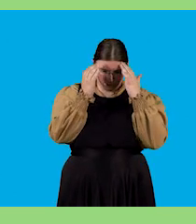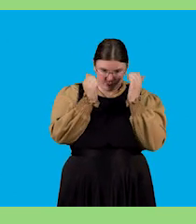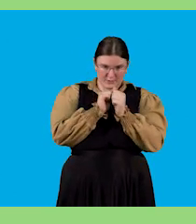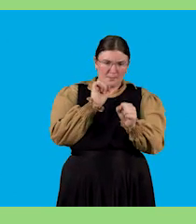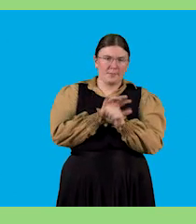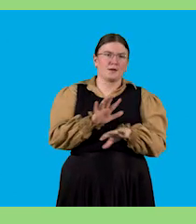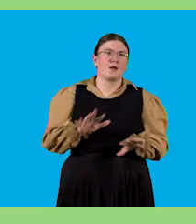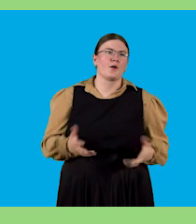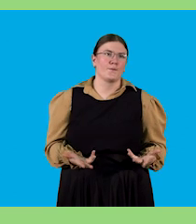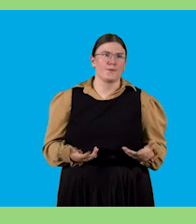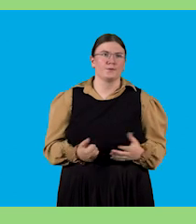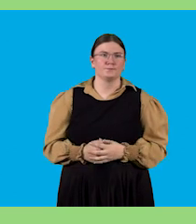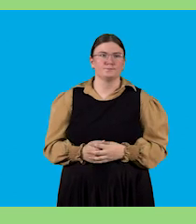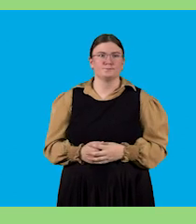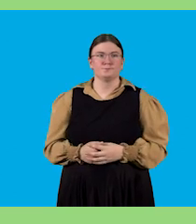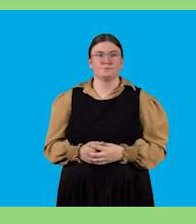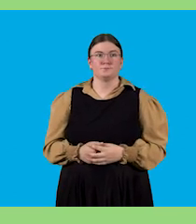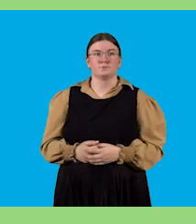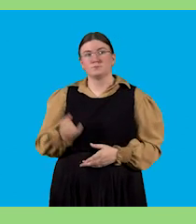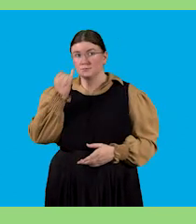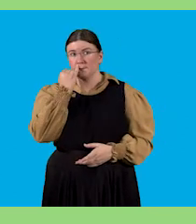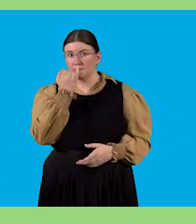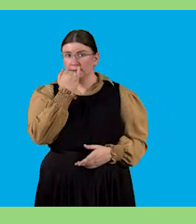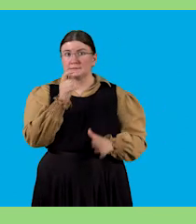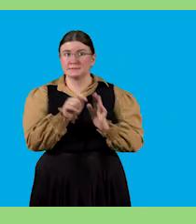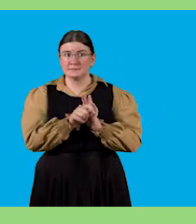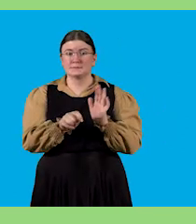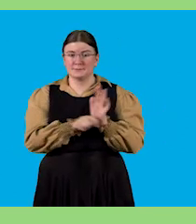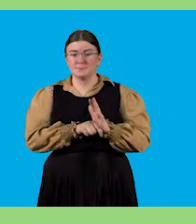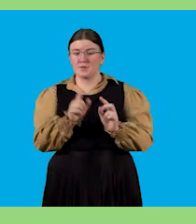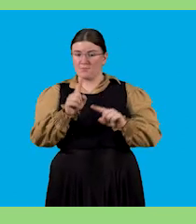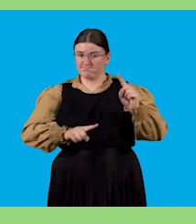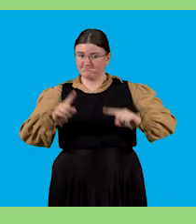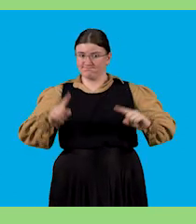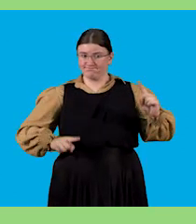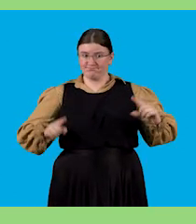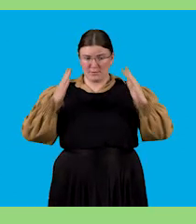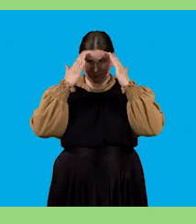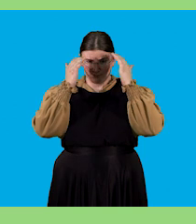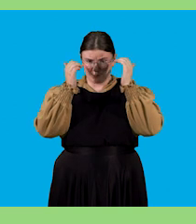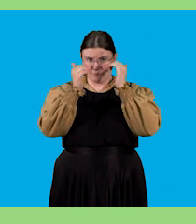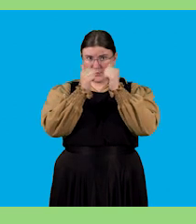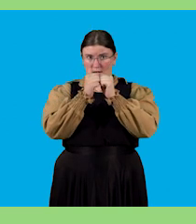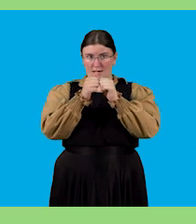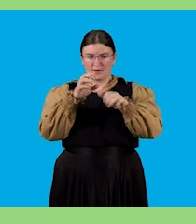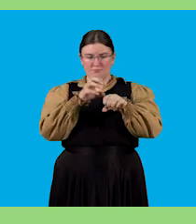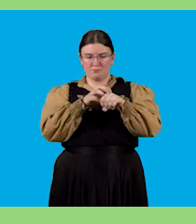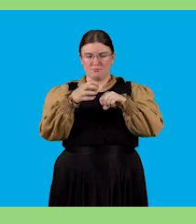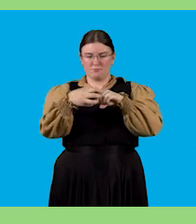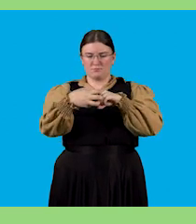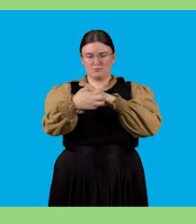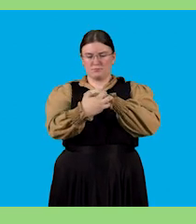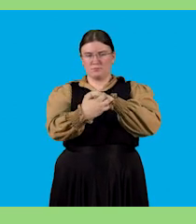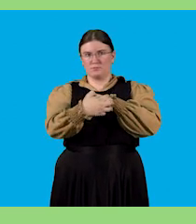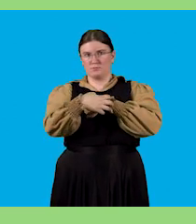brain. There are different types of drugs that target different areas in the brain. The brain's